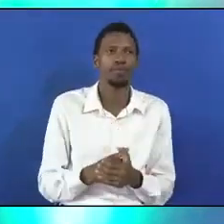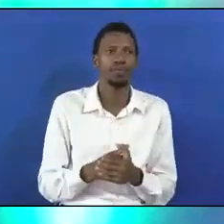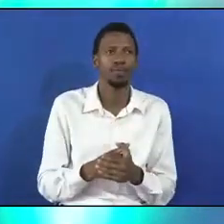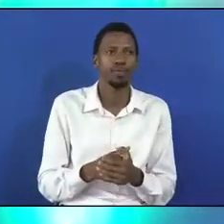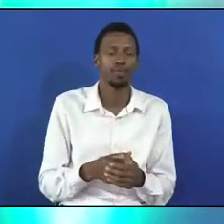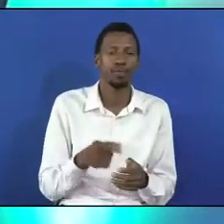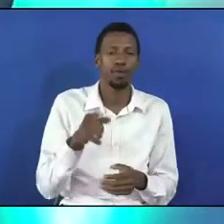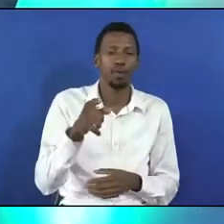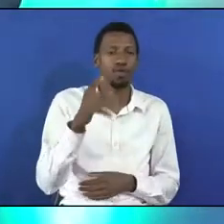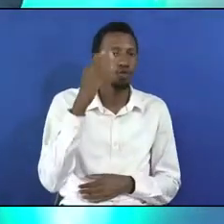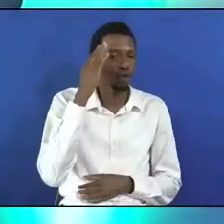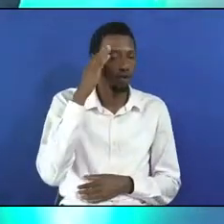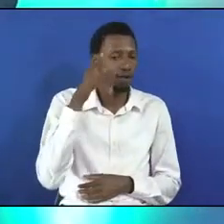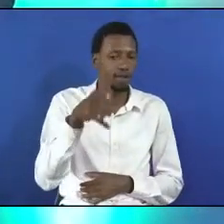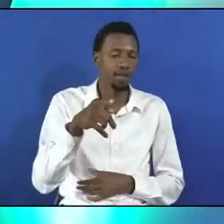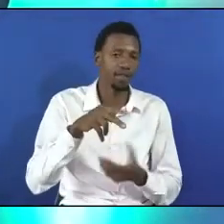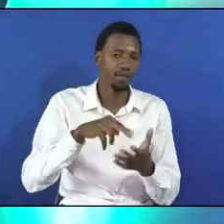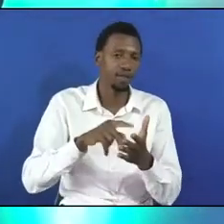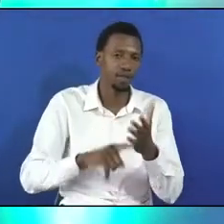And you know what that means.